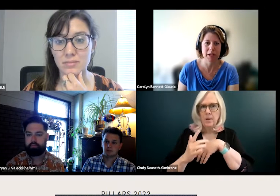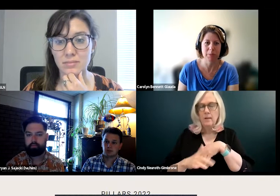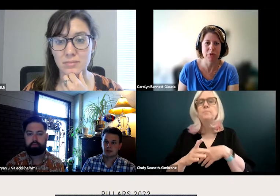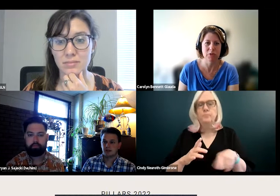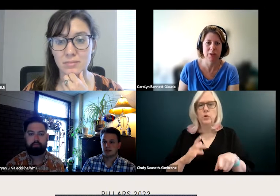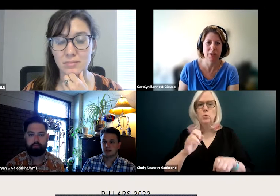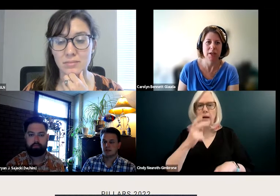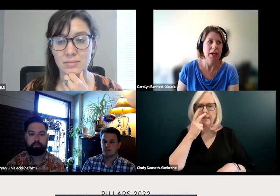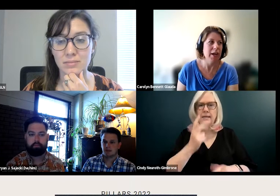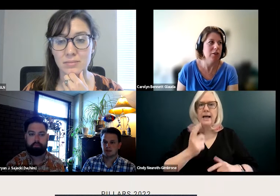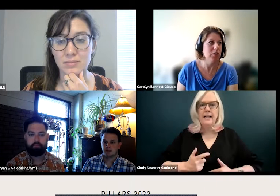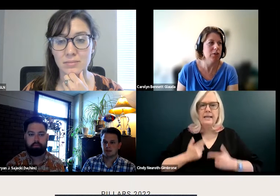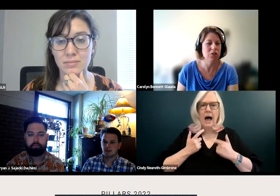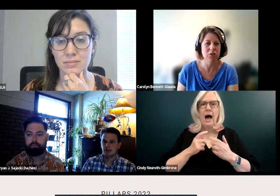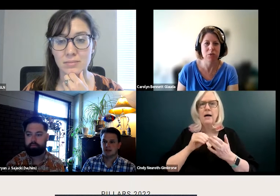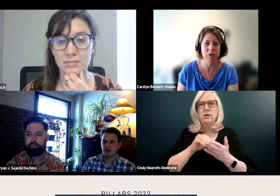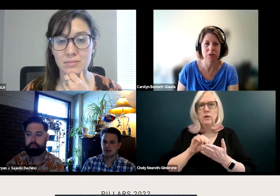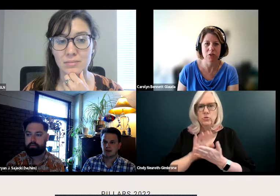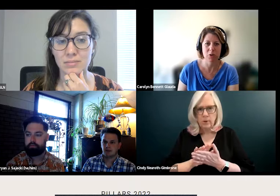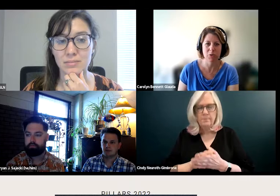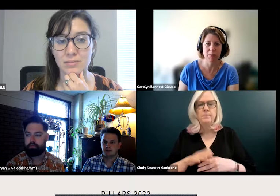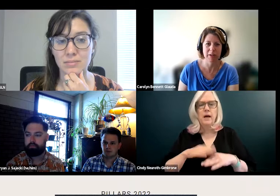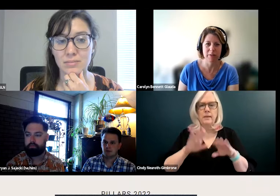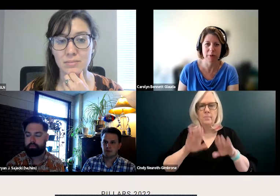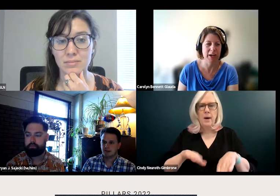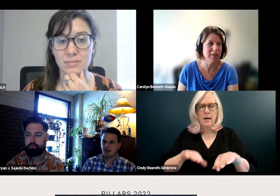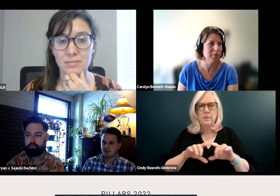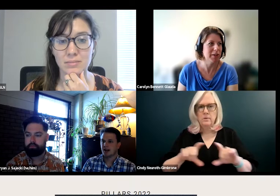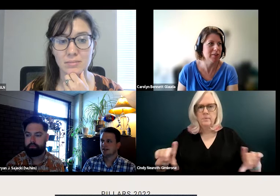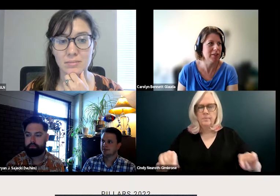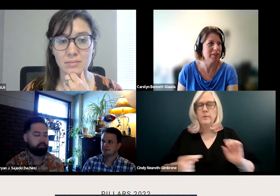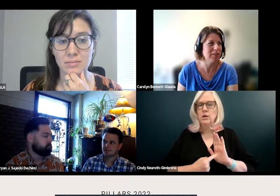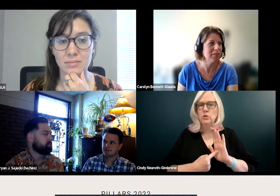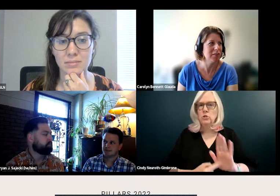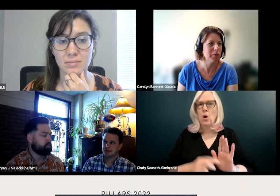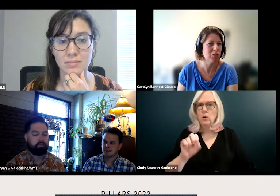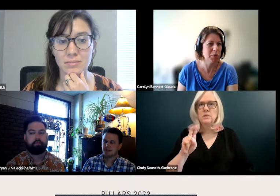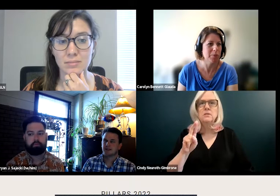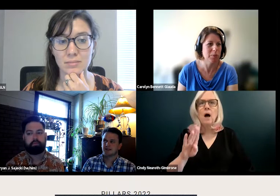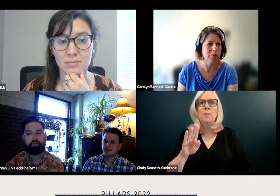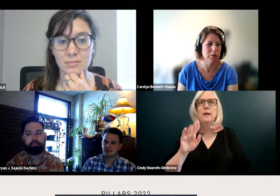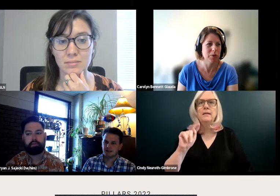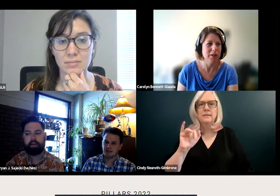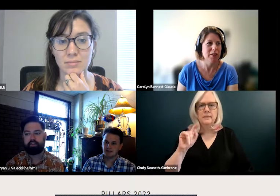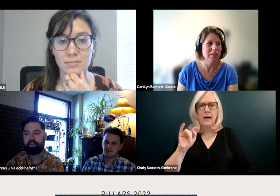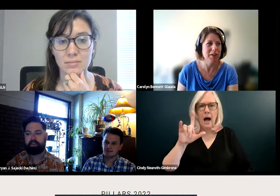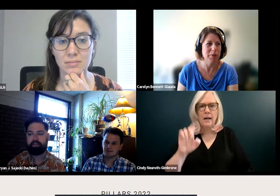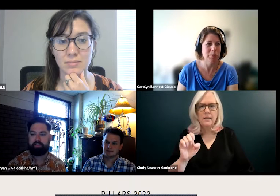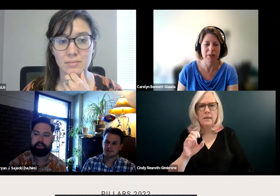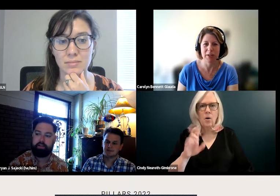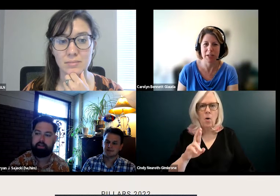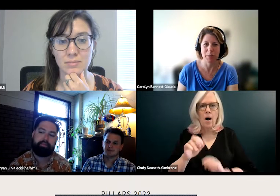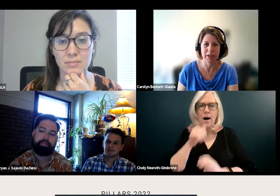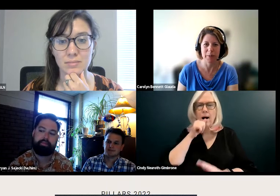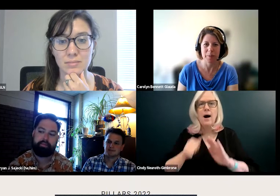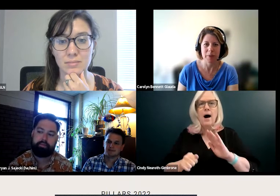at the bottom of your screen, and you can choose either show subtitle or hide subtitle. And I see something just popped up, so that might